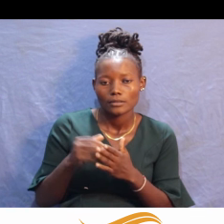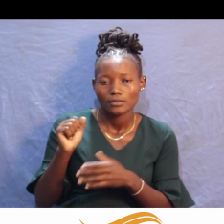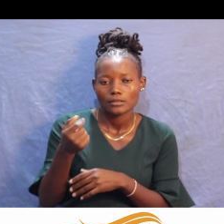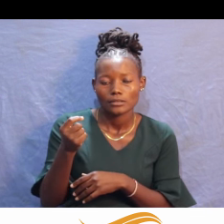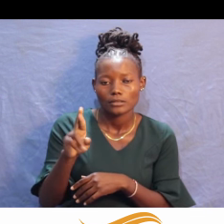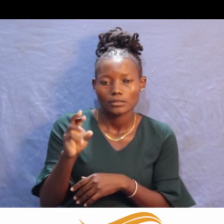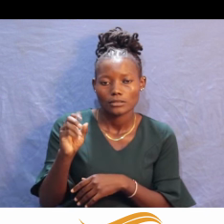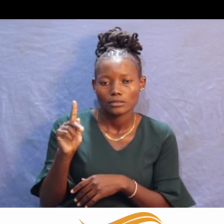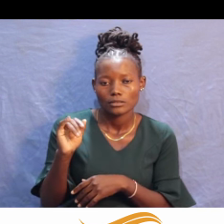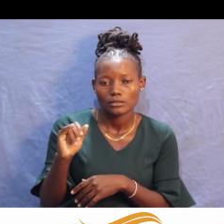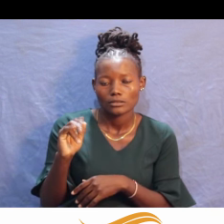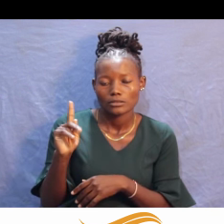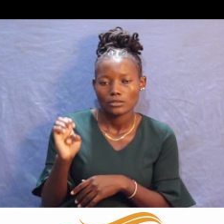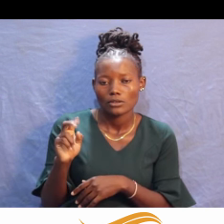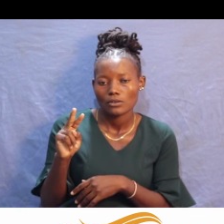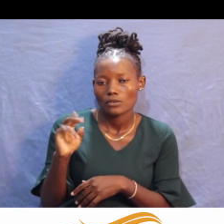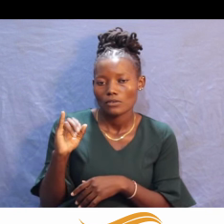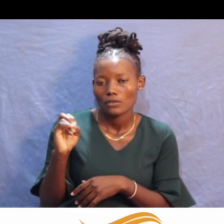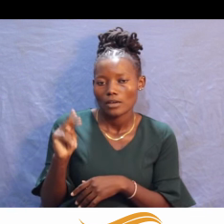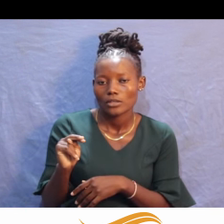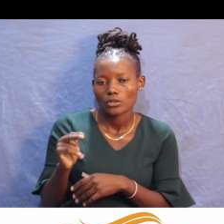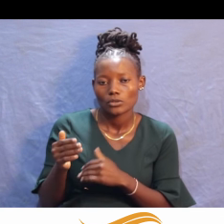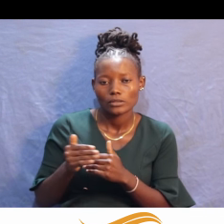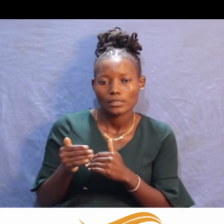is the volume of blood coming out of the heart for every heartbeat.